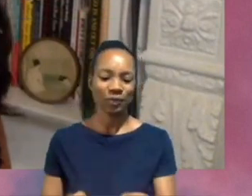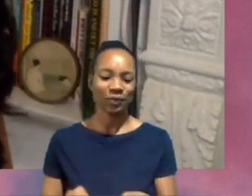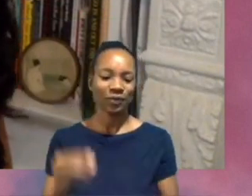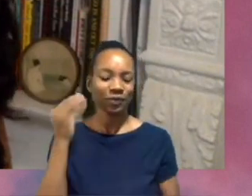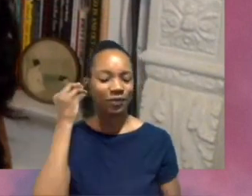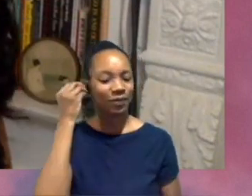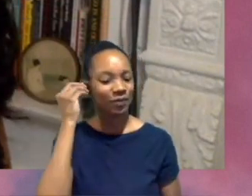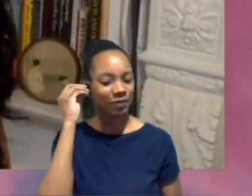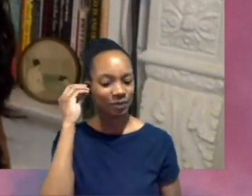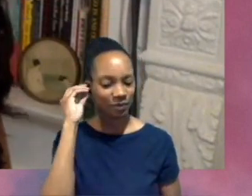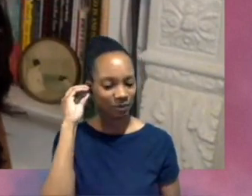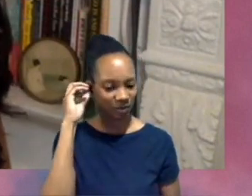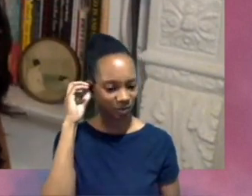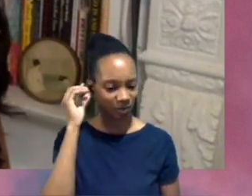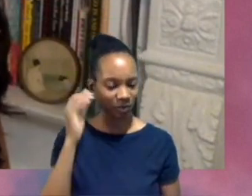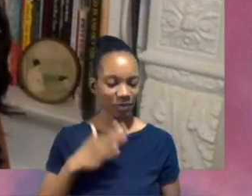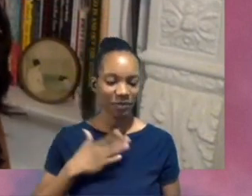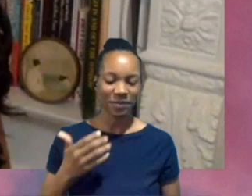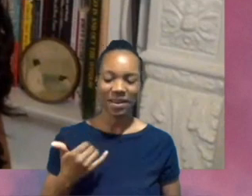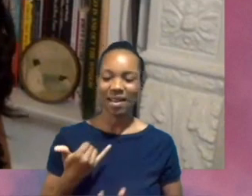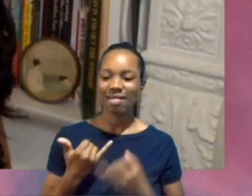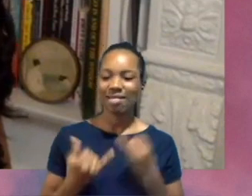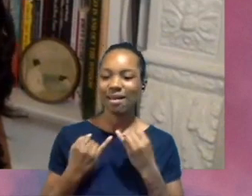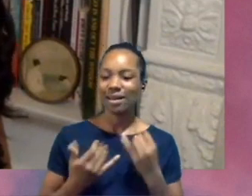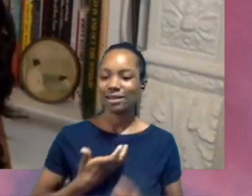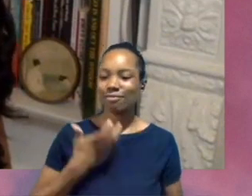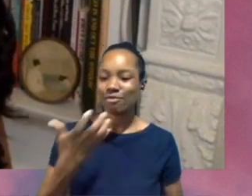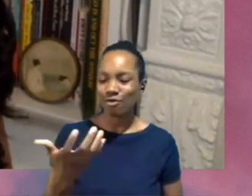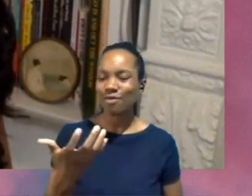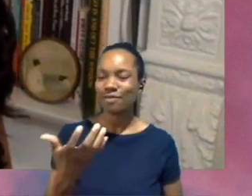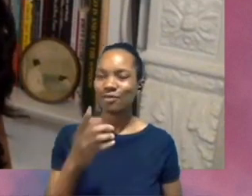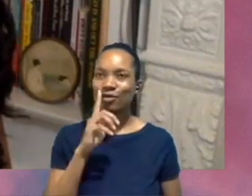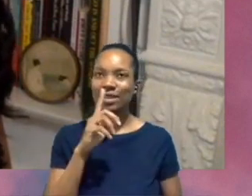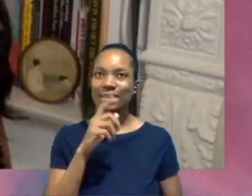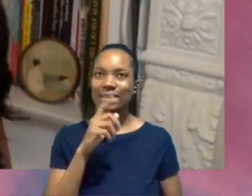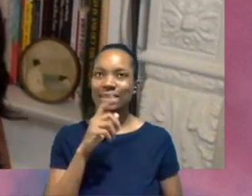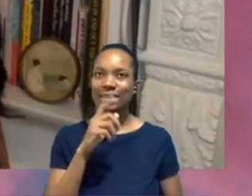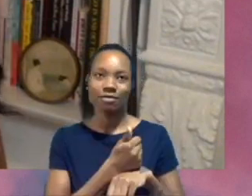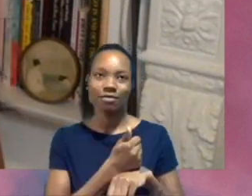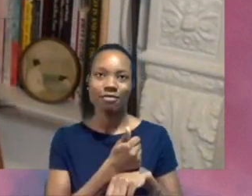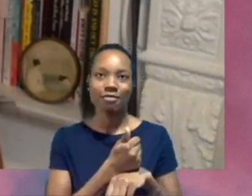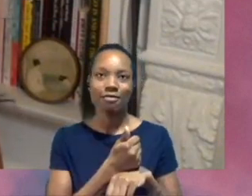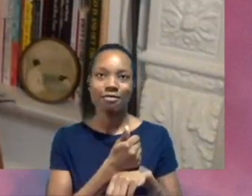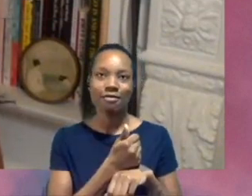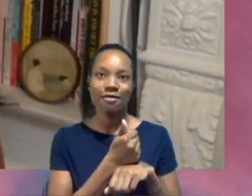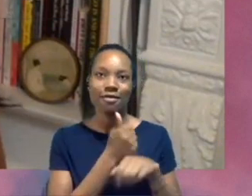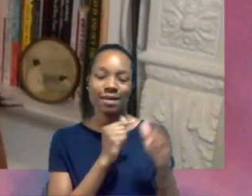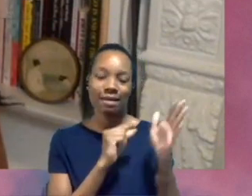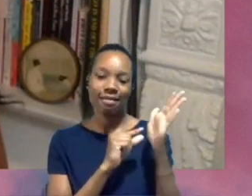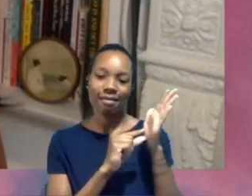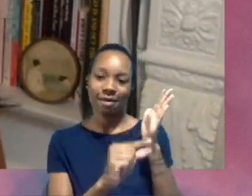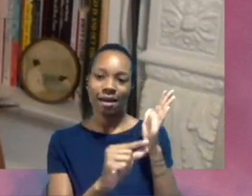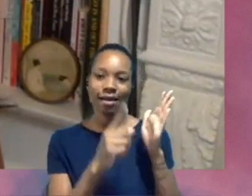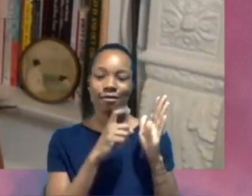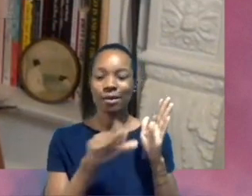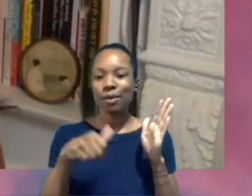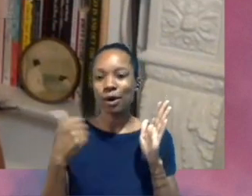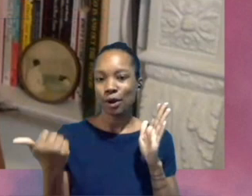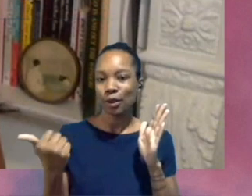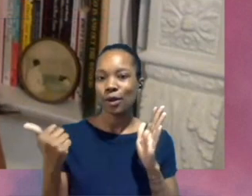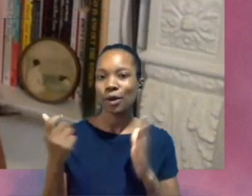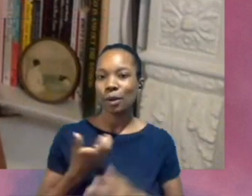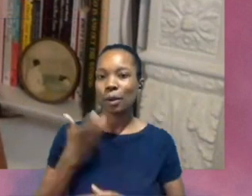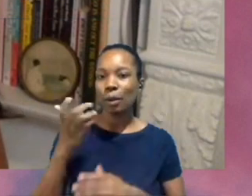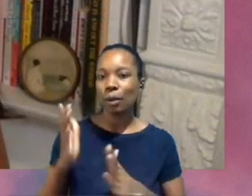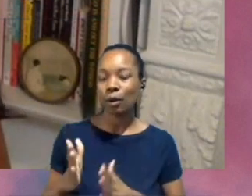is based on a line from a fellow poet named Kaveh Akbar.